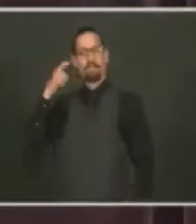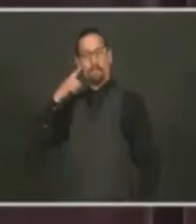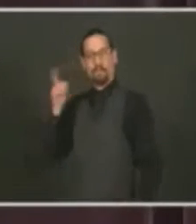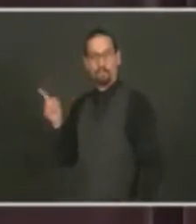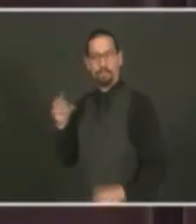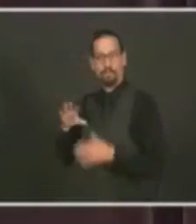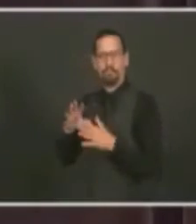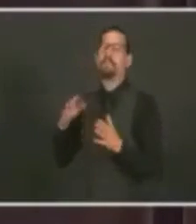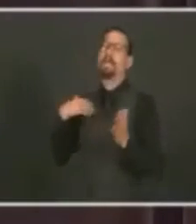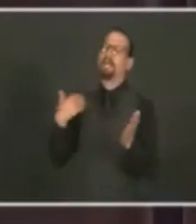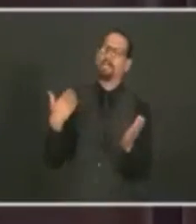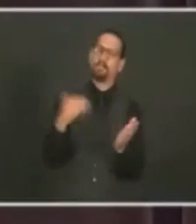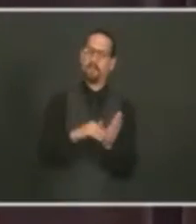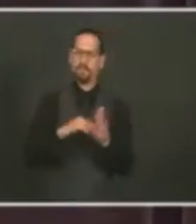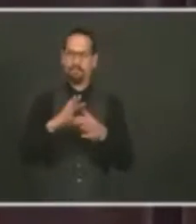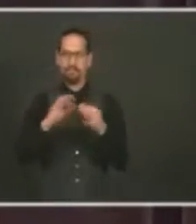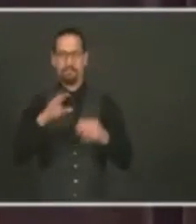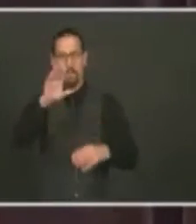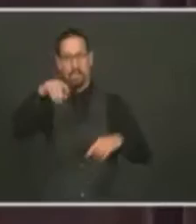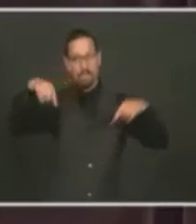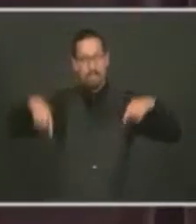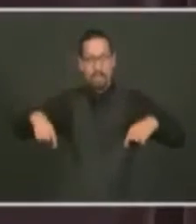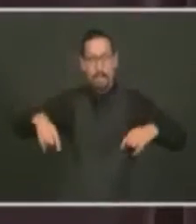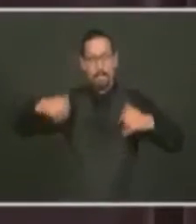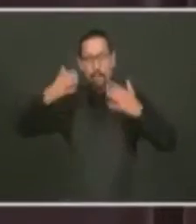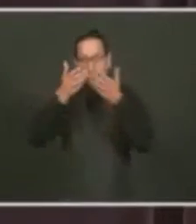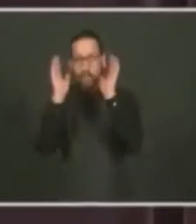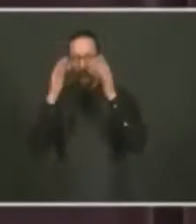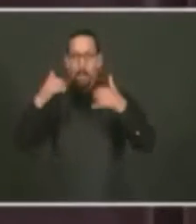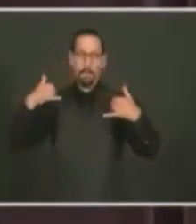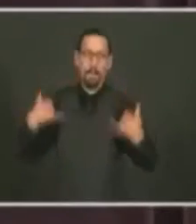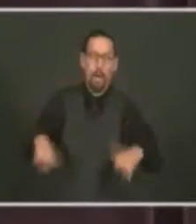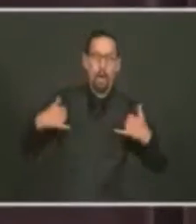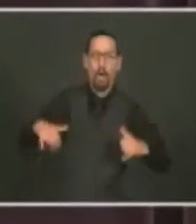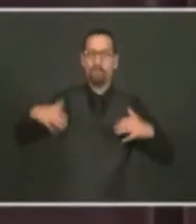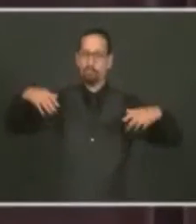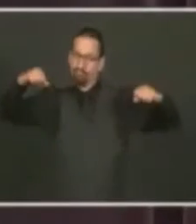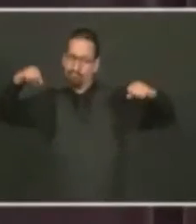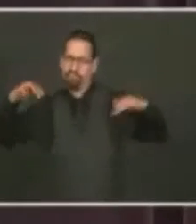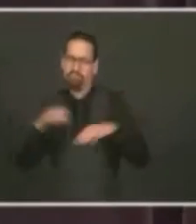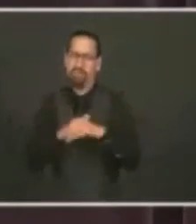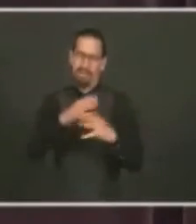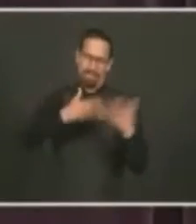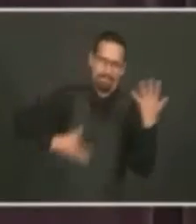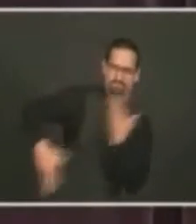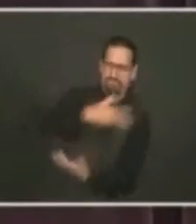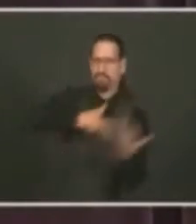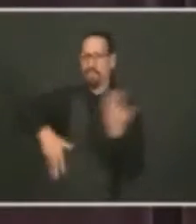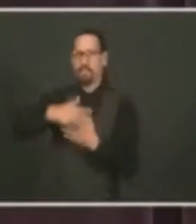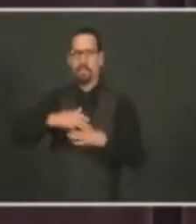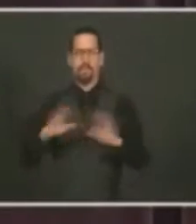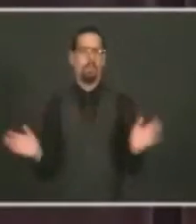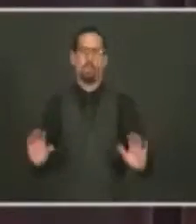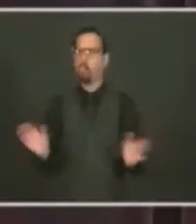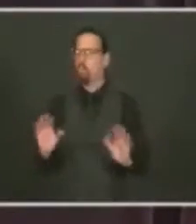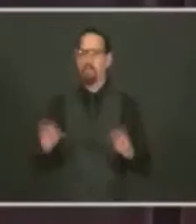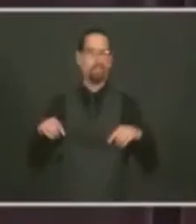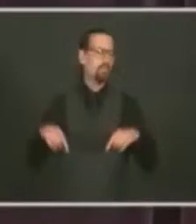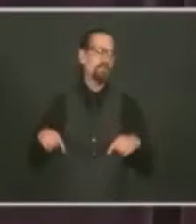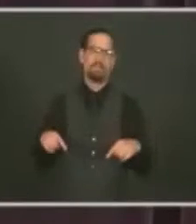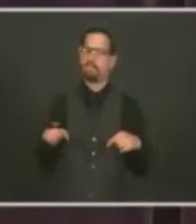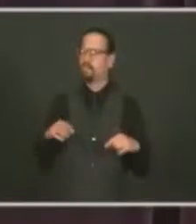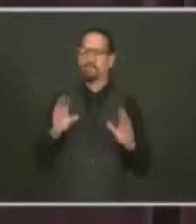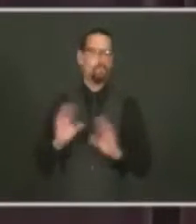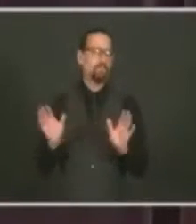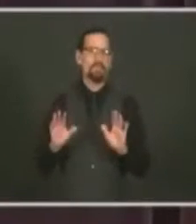the year for Halloween parties with people from outside of your household. We need people masking